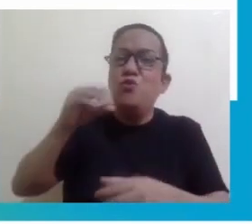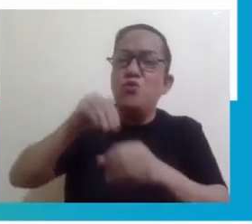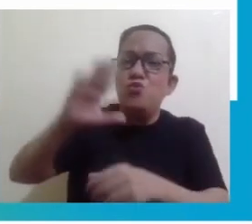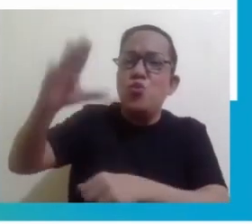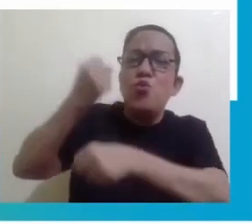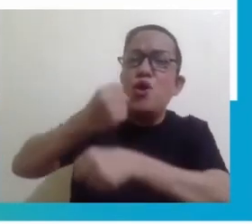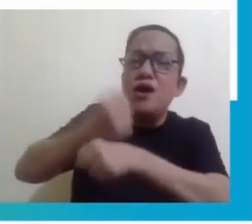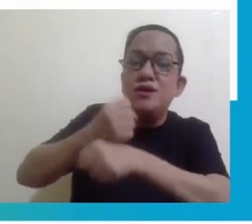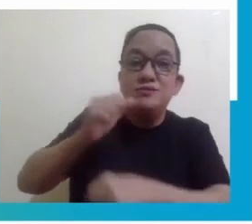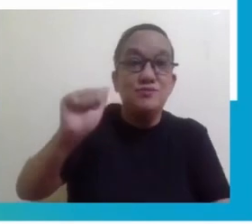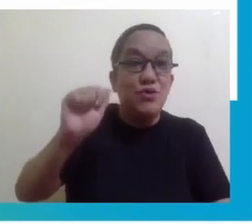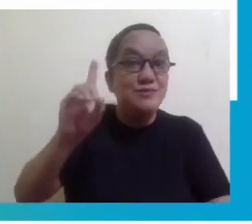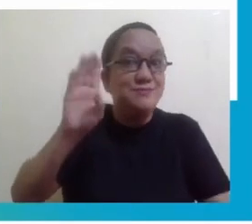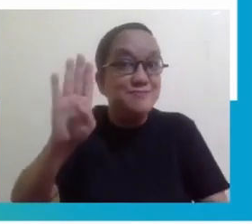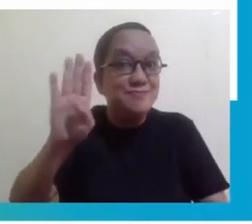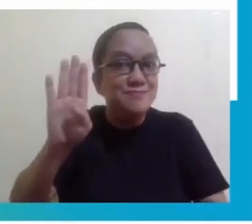people for